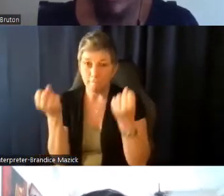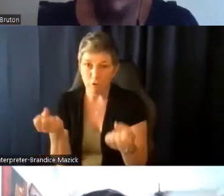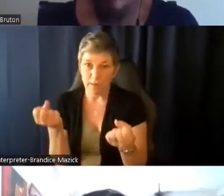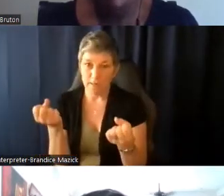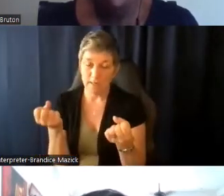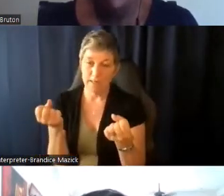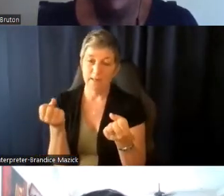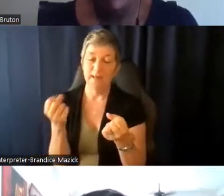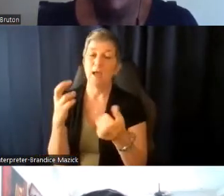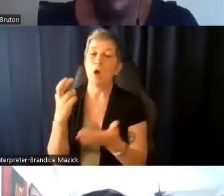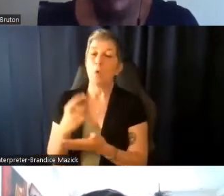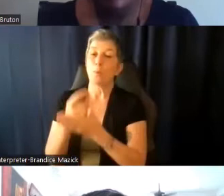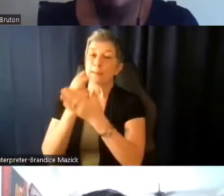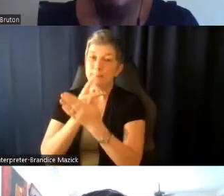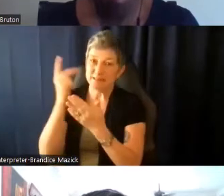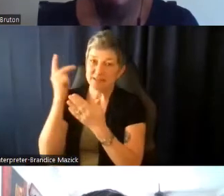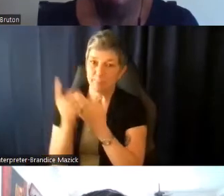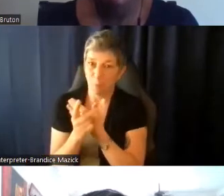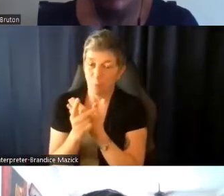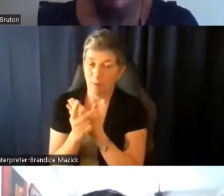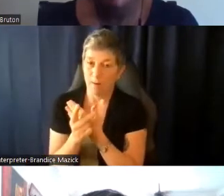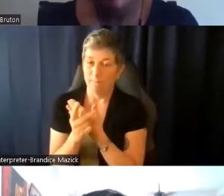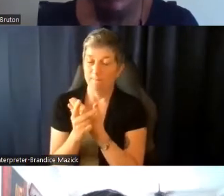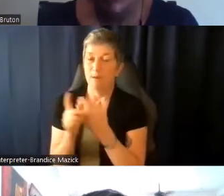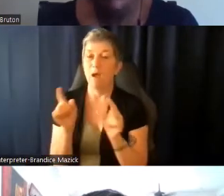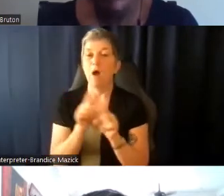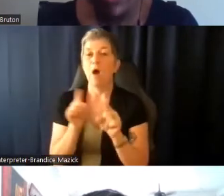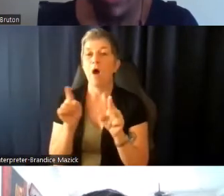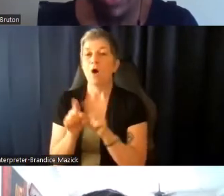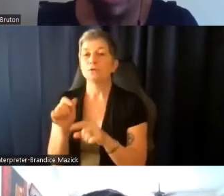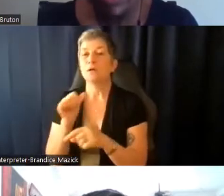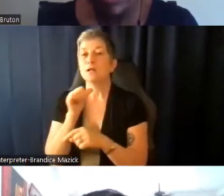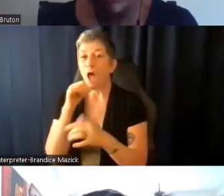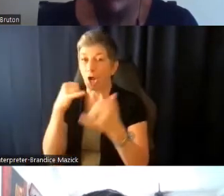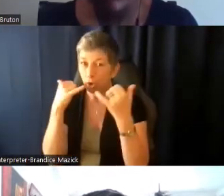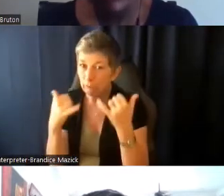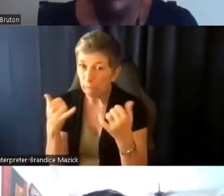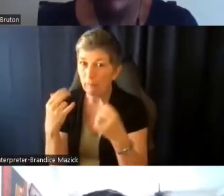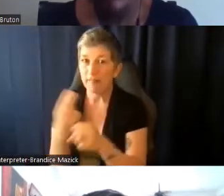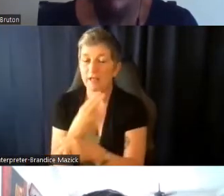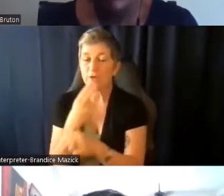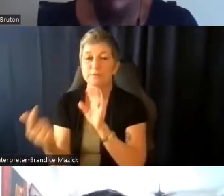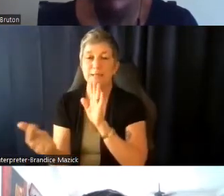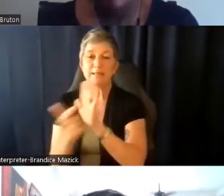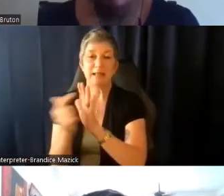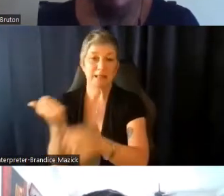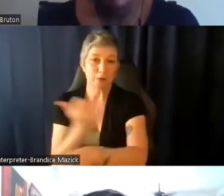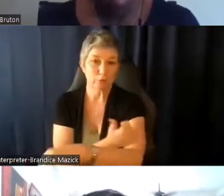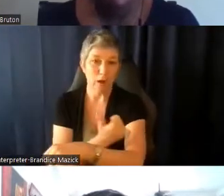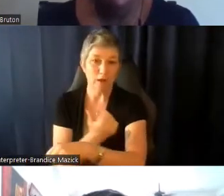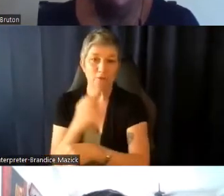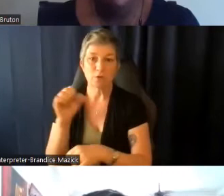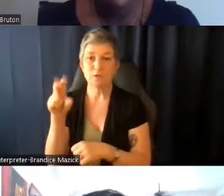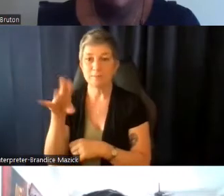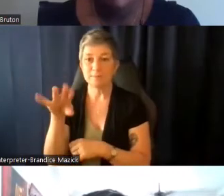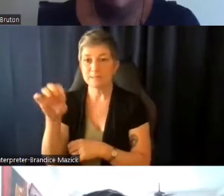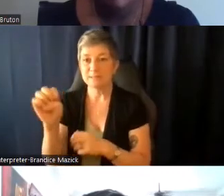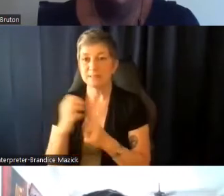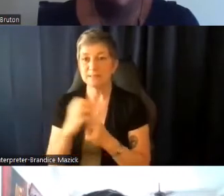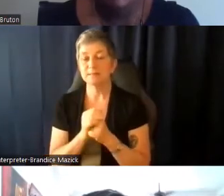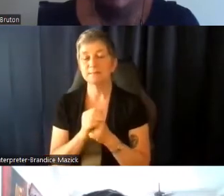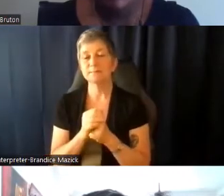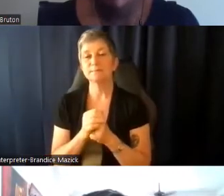in a rehabilitation program and that is also not currently using the illegal drugs or substances